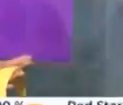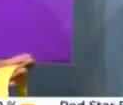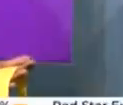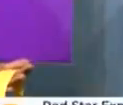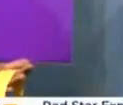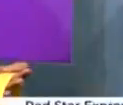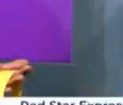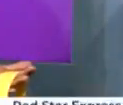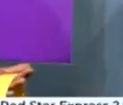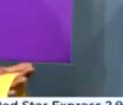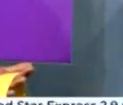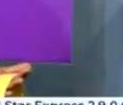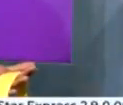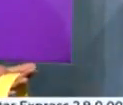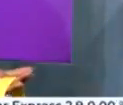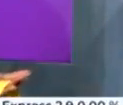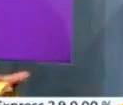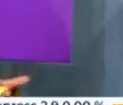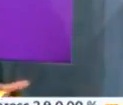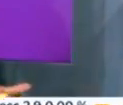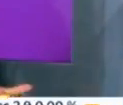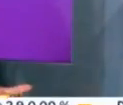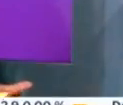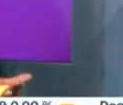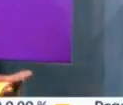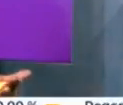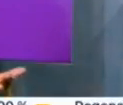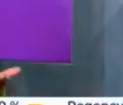online learning for a 3-year-old, what does it even mean?